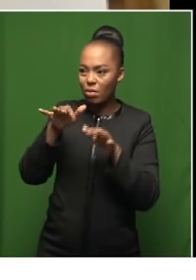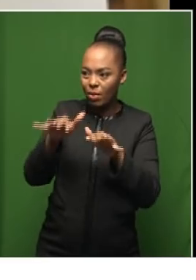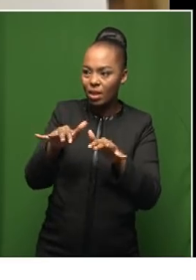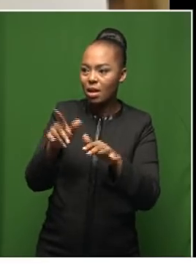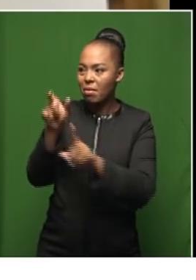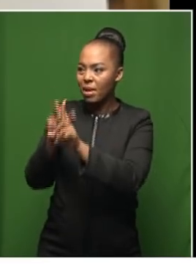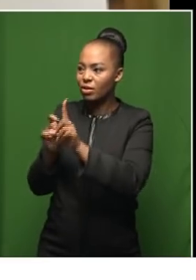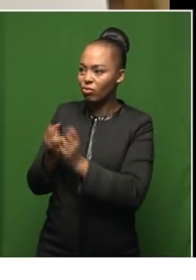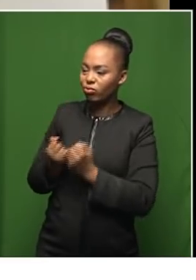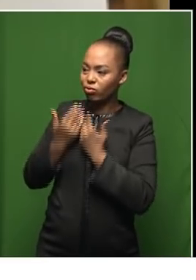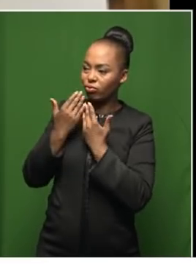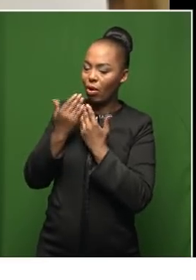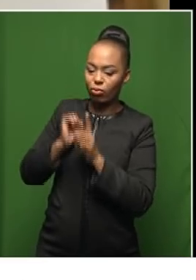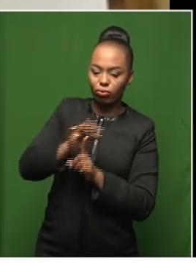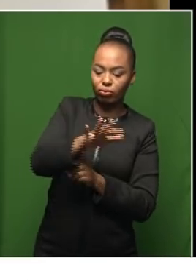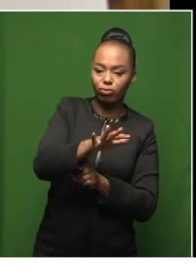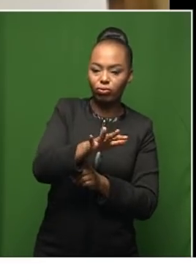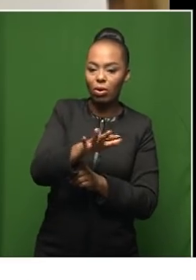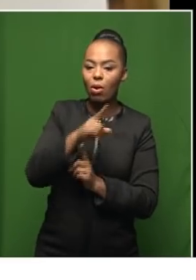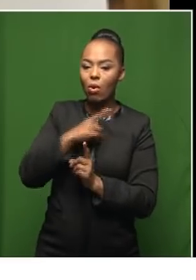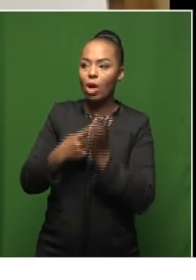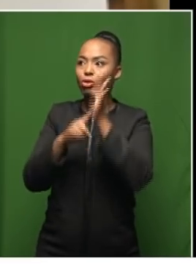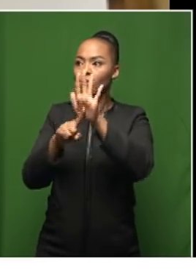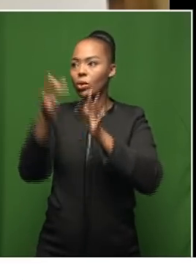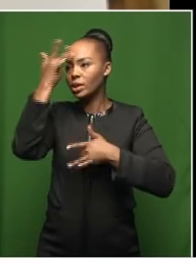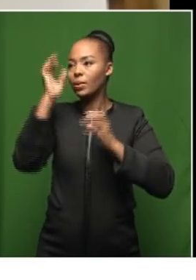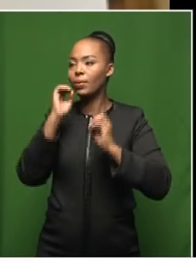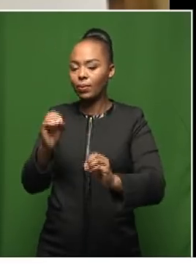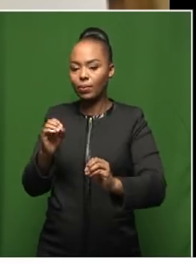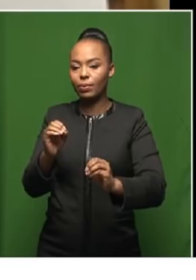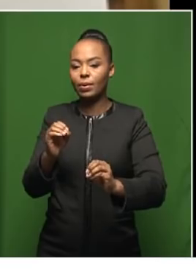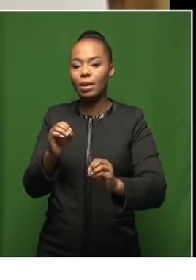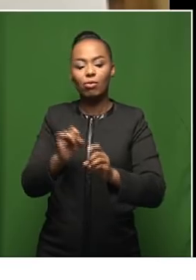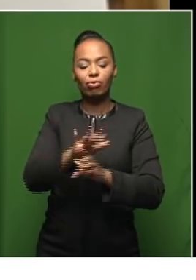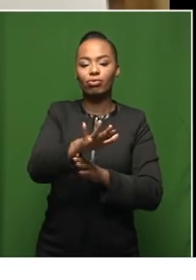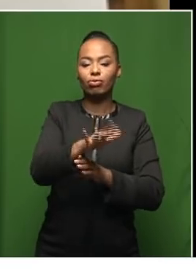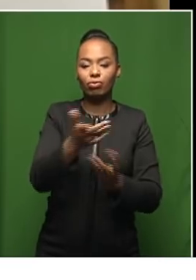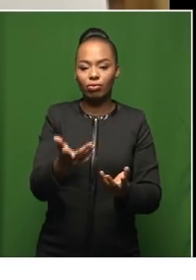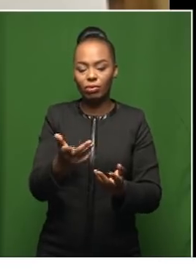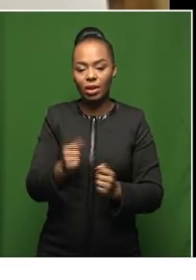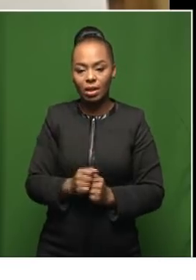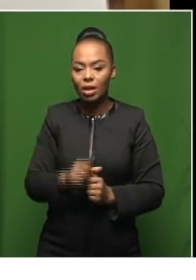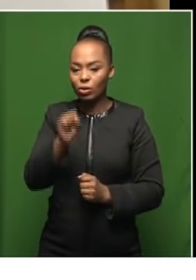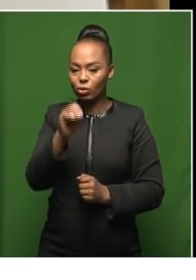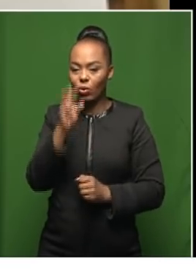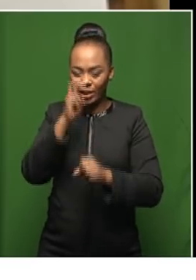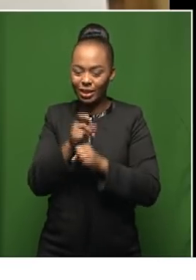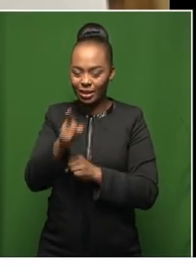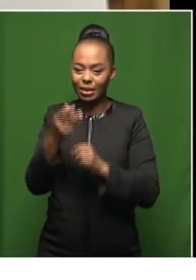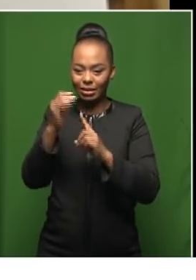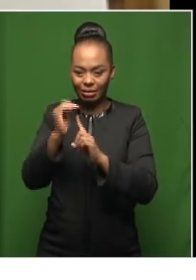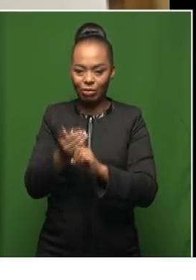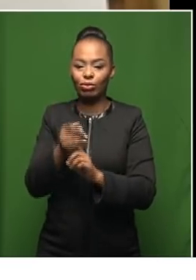infection, but they are not having symptoms, and therefore they pick up infection from people they don't know. So we need to make sure that those are safe. The